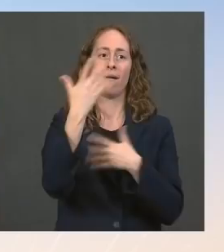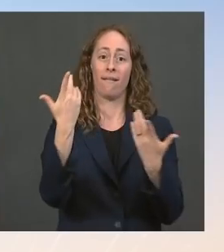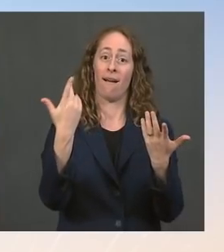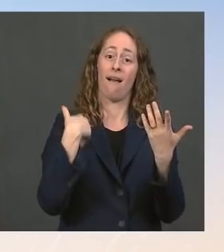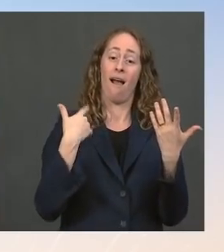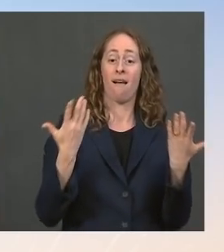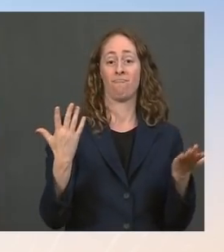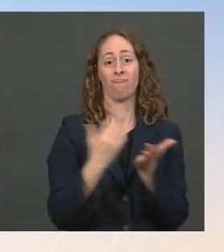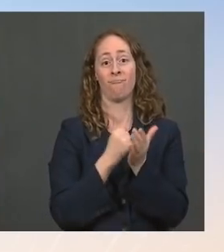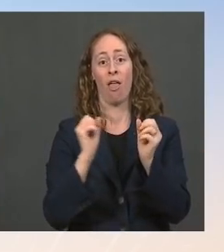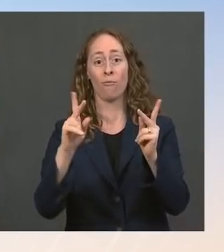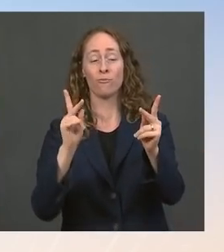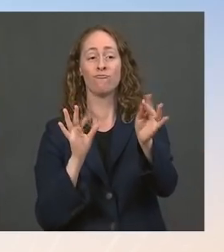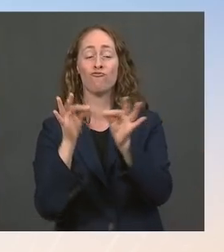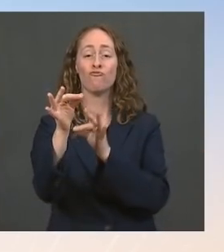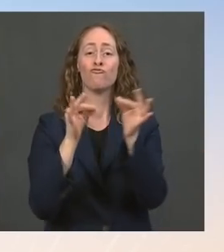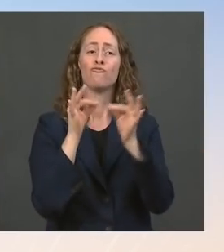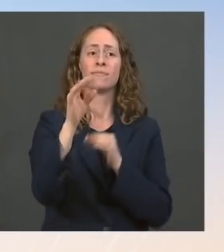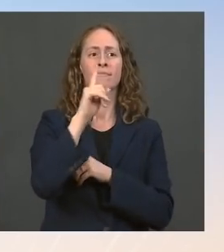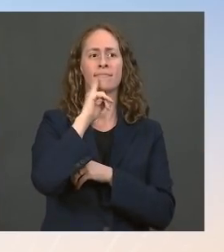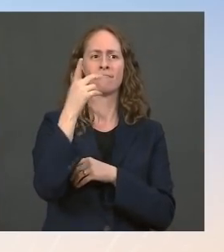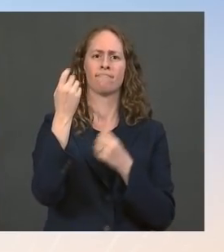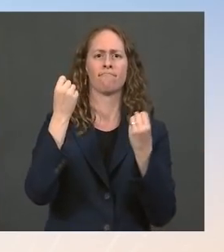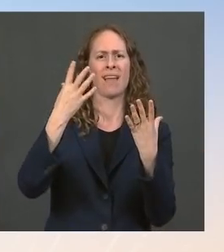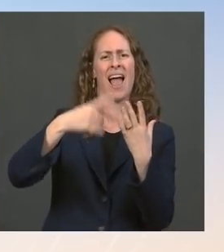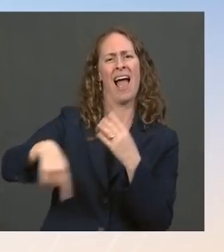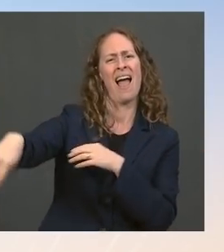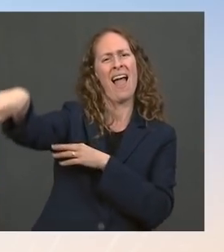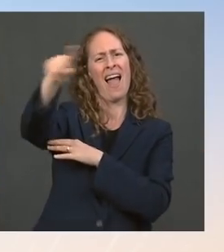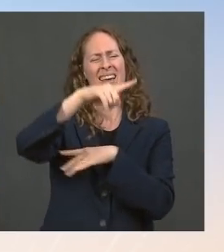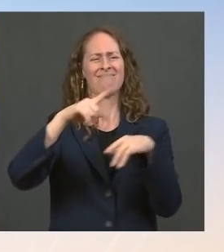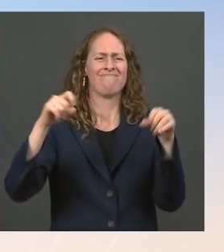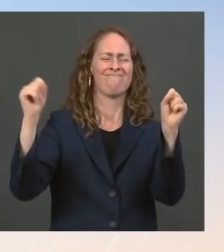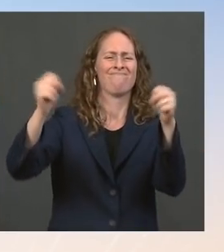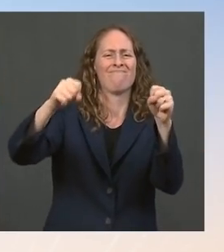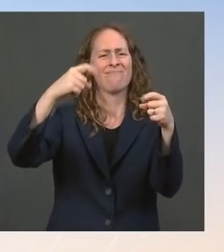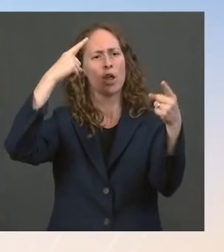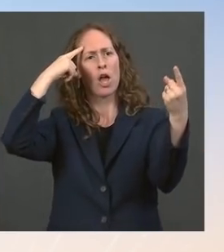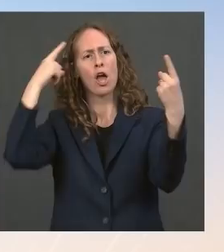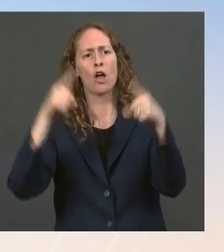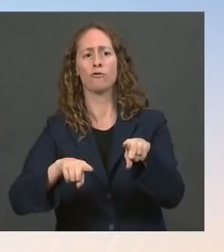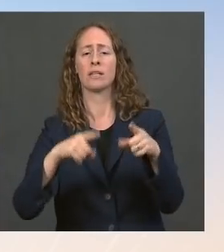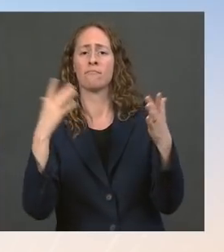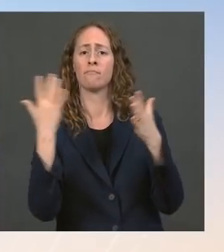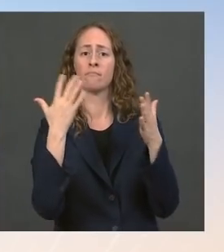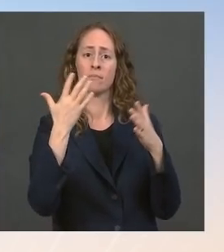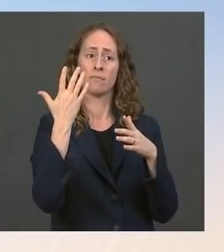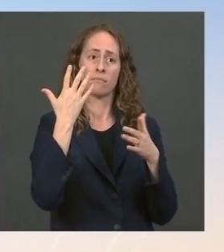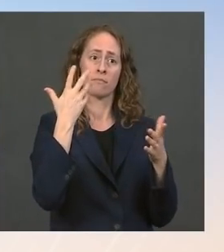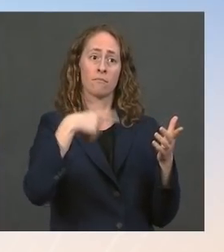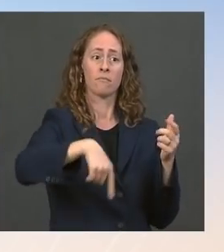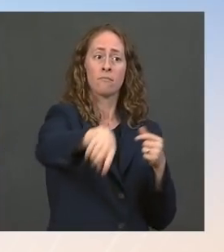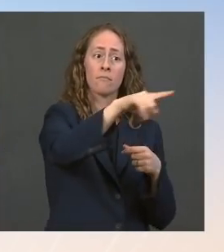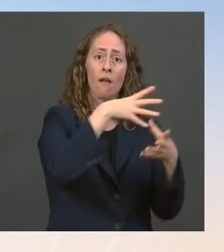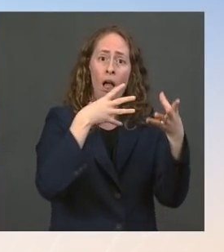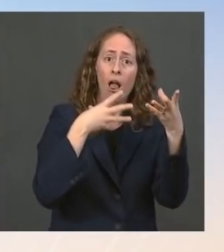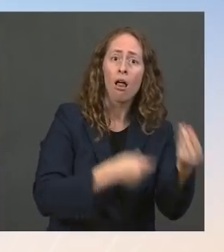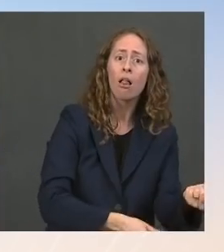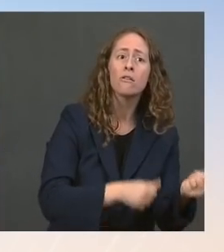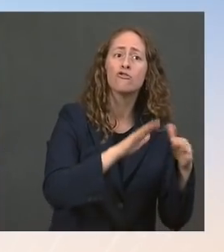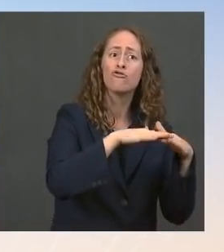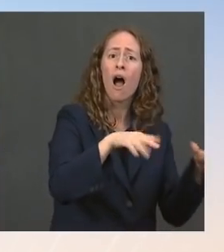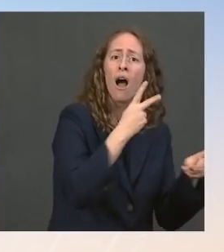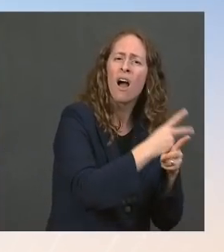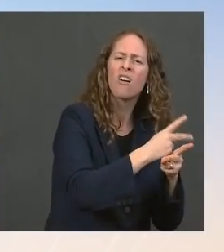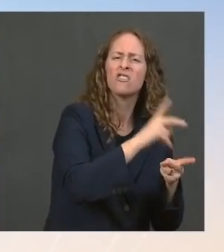is broad unity about the importance of, again, lowering costs for Americans, whether it's child care, elder care, the cost